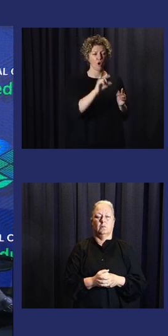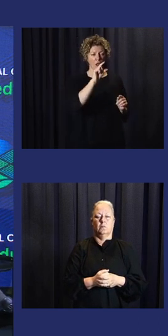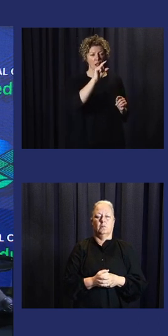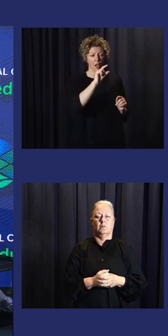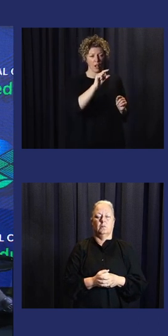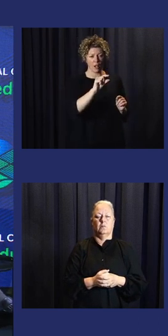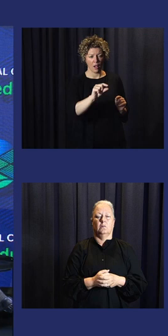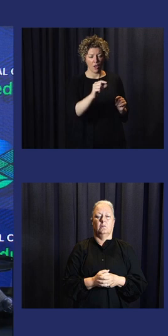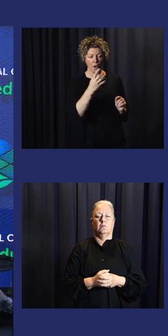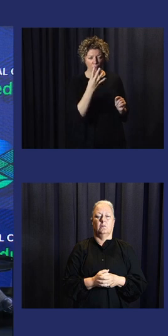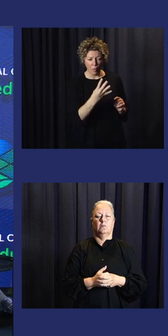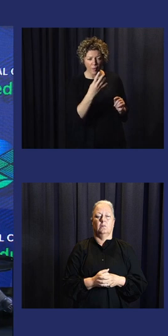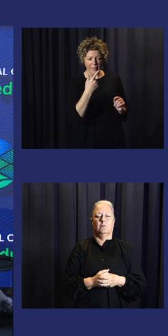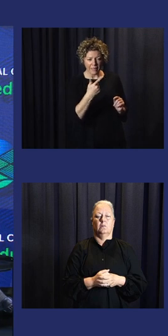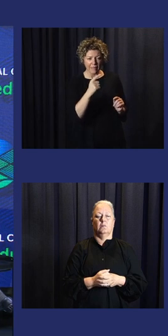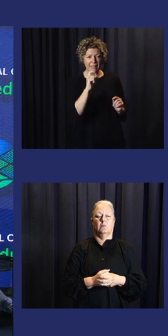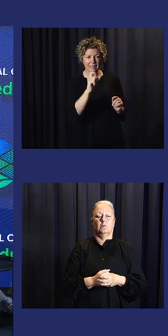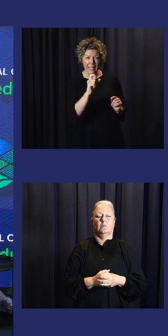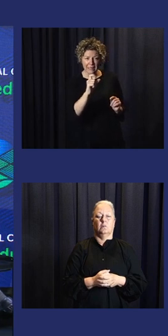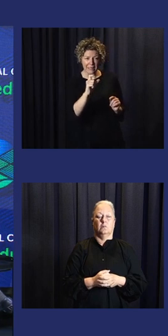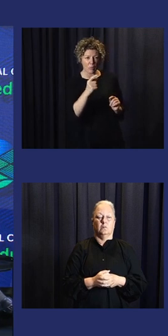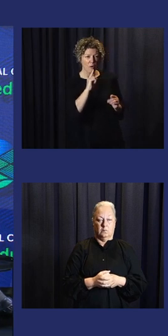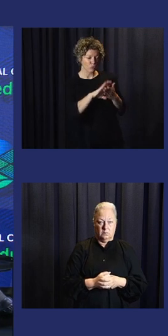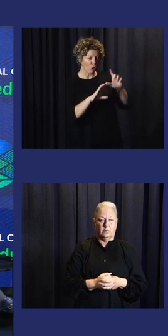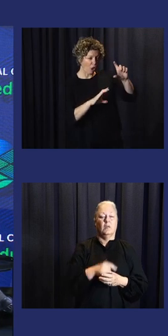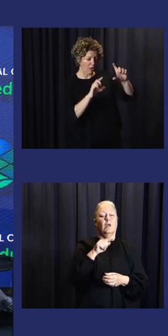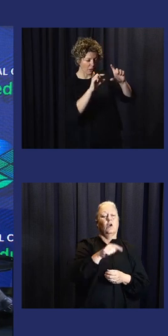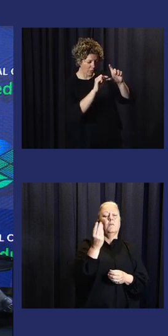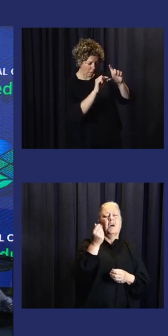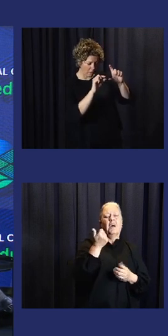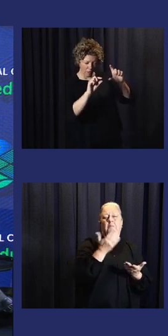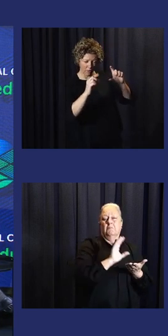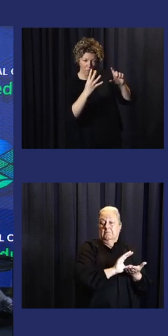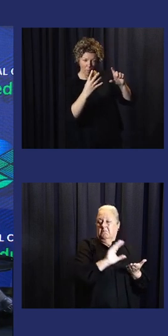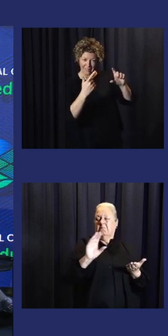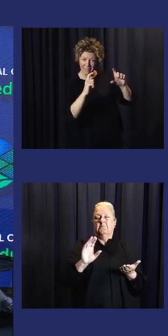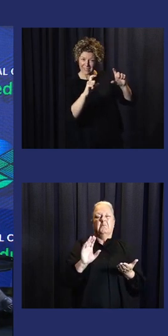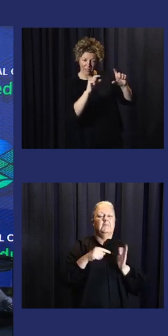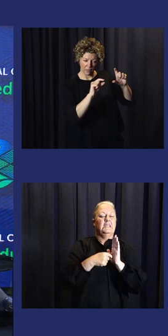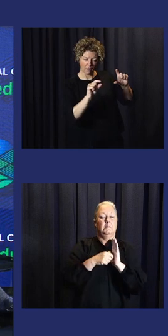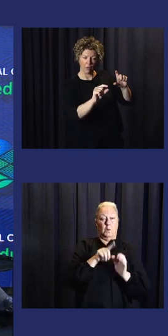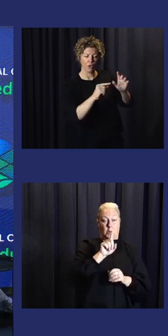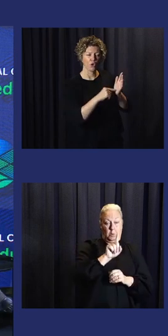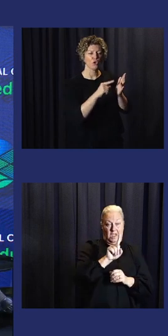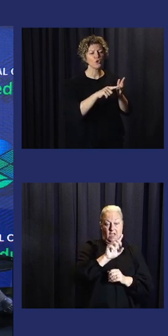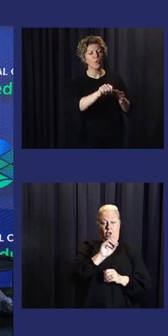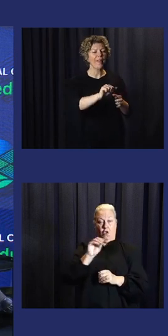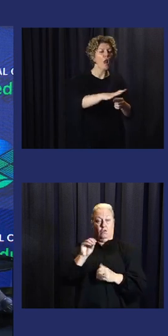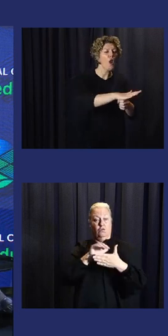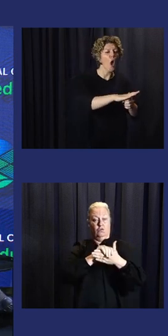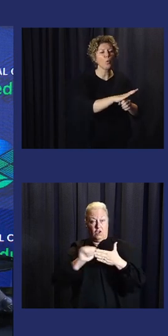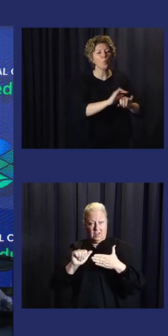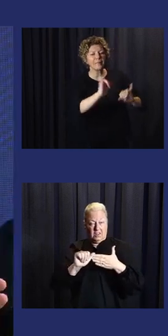were allocated to disaster risk reduction, and even less than that targeting local level approaches.